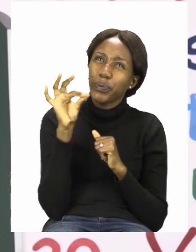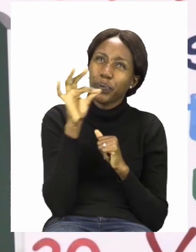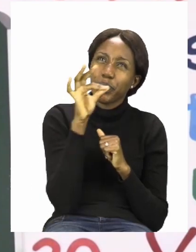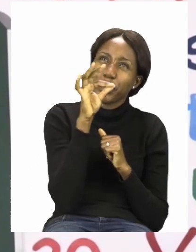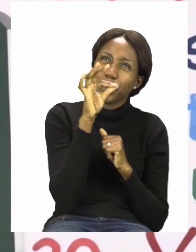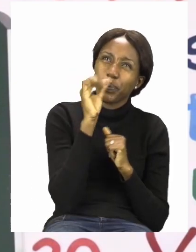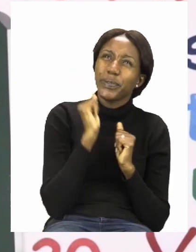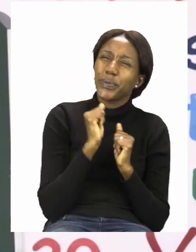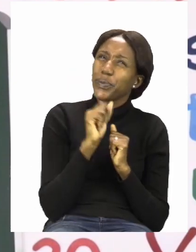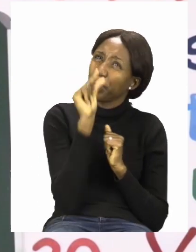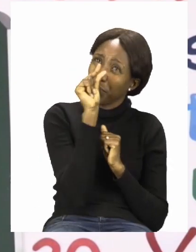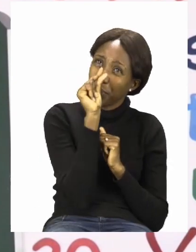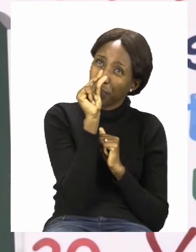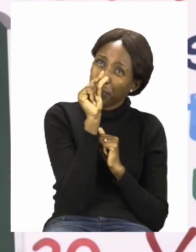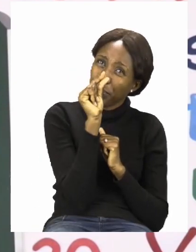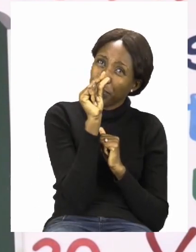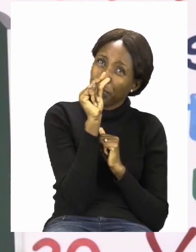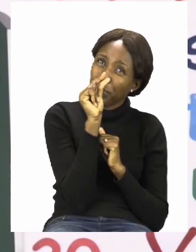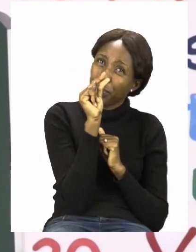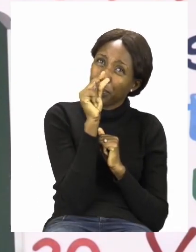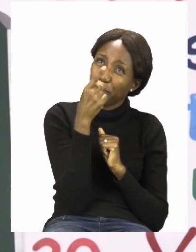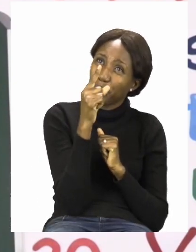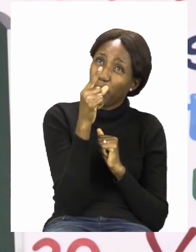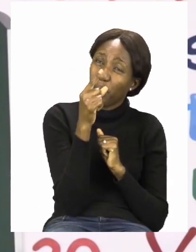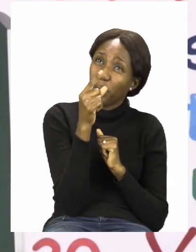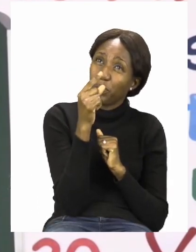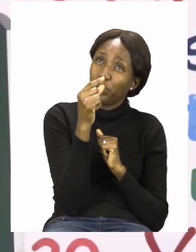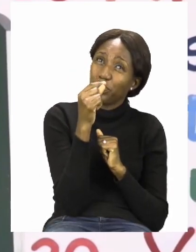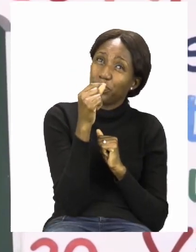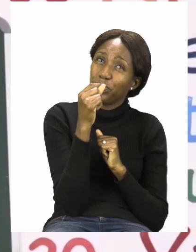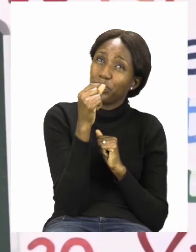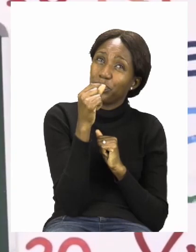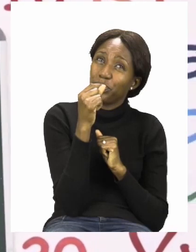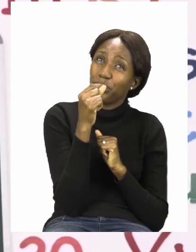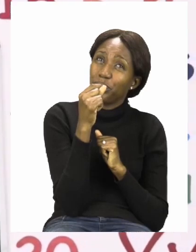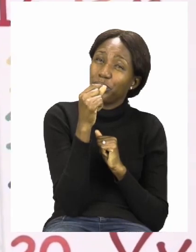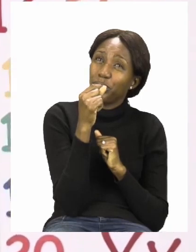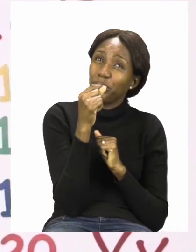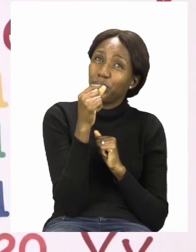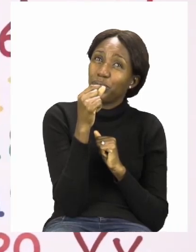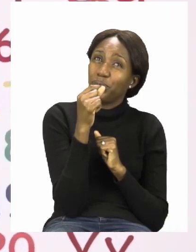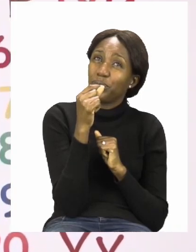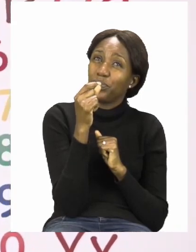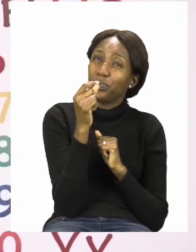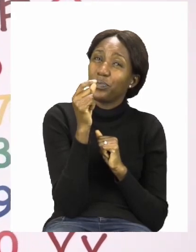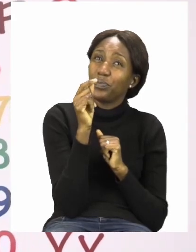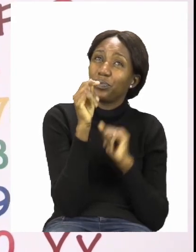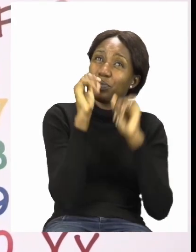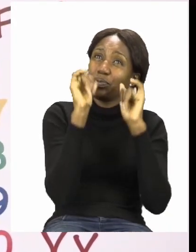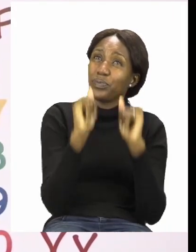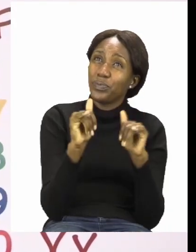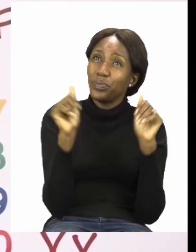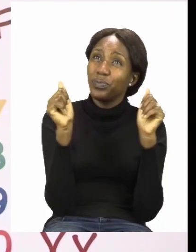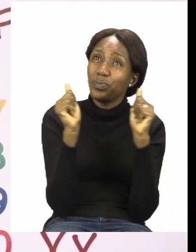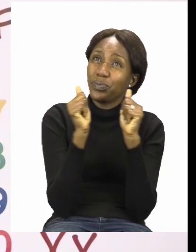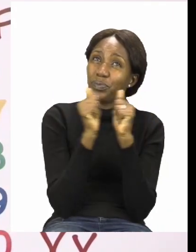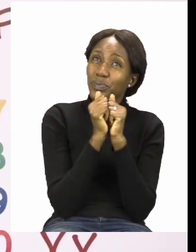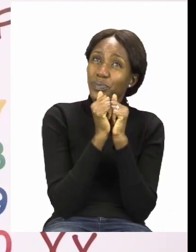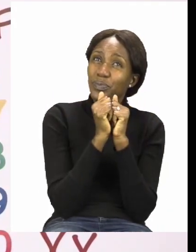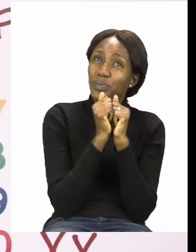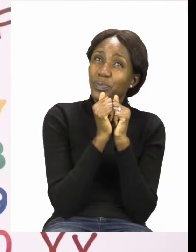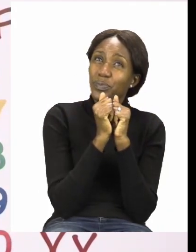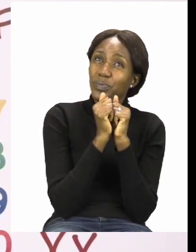very small animal, but it doesn't live alone. It is a type of insect that lives with many